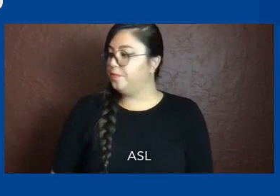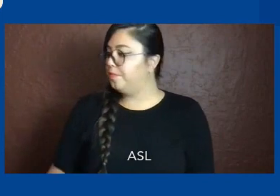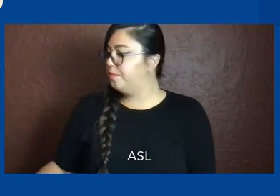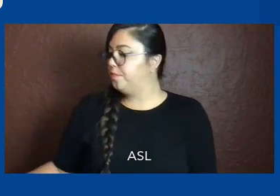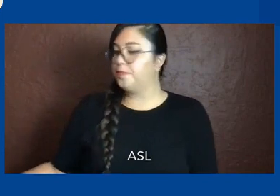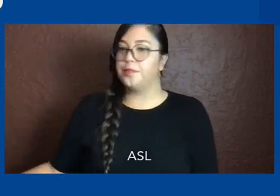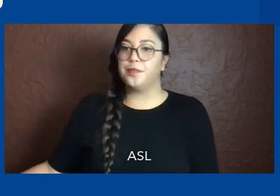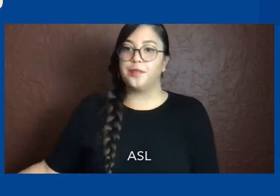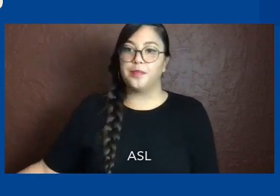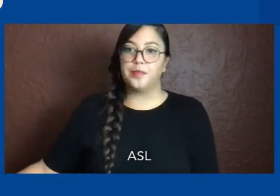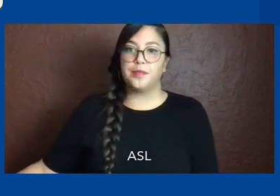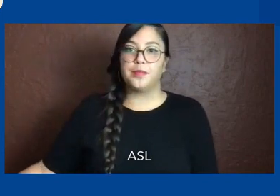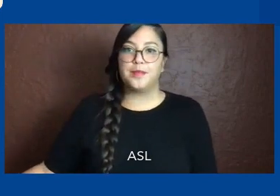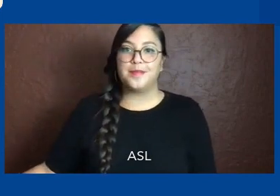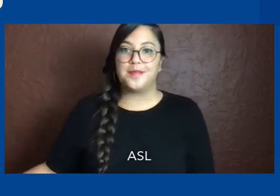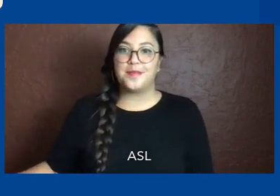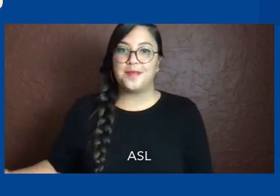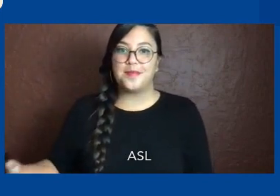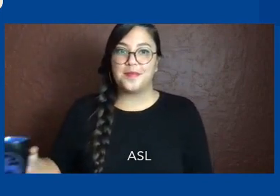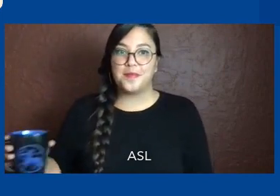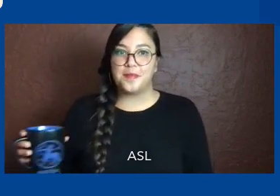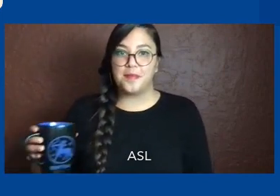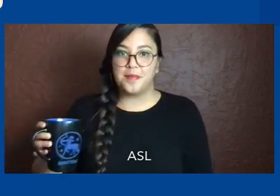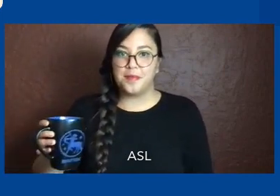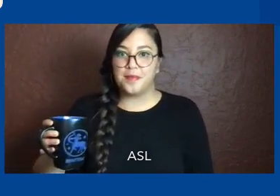I think we're good to go. All right.